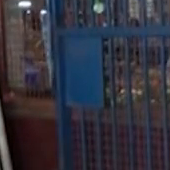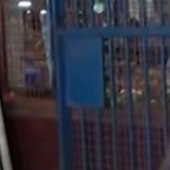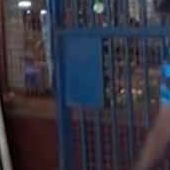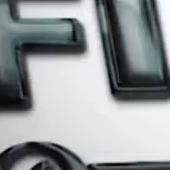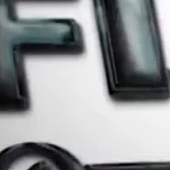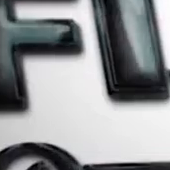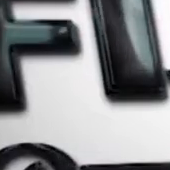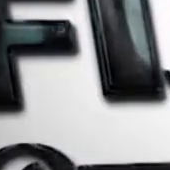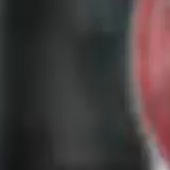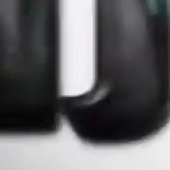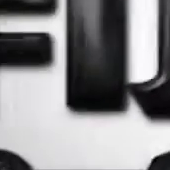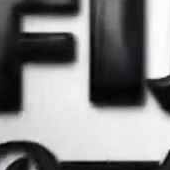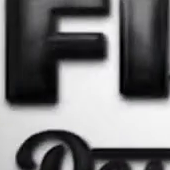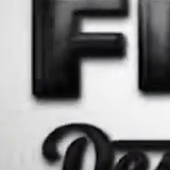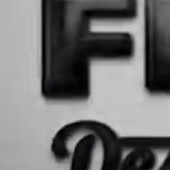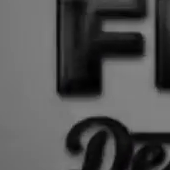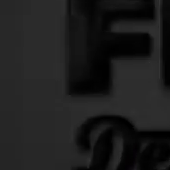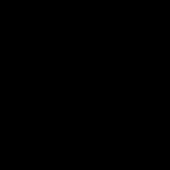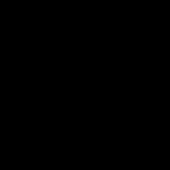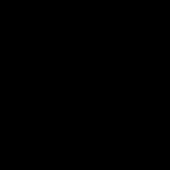Radio Fiji 2 Tee's 2022dog So you